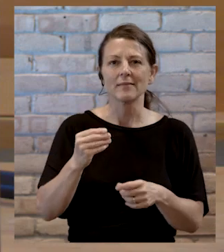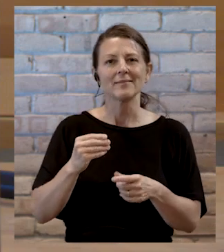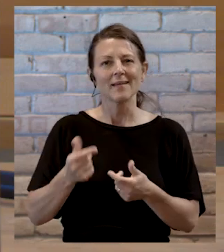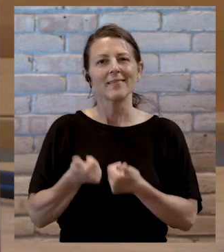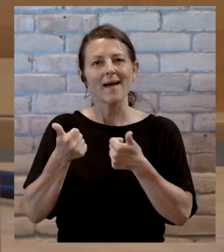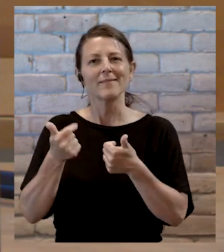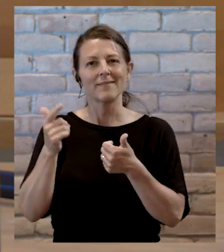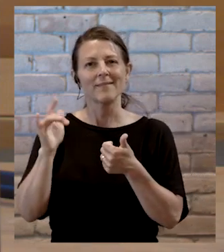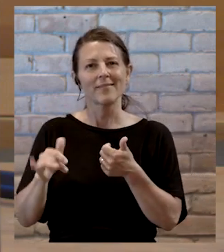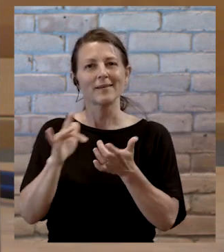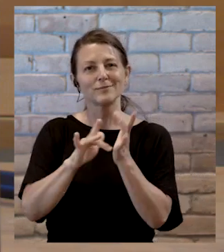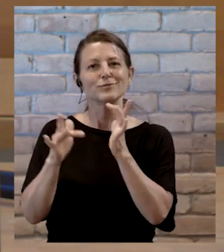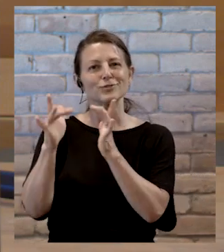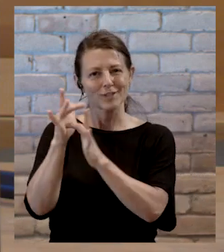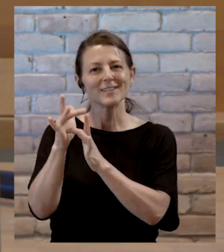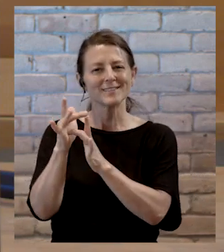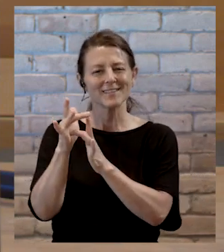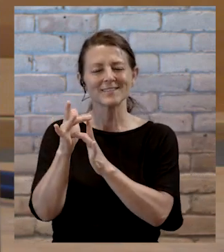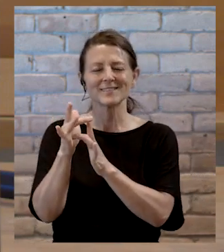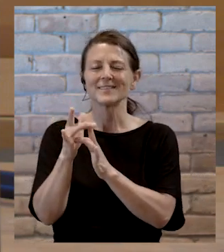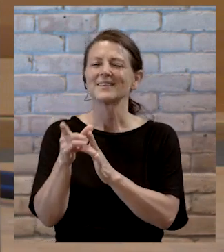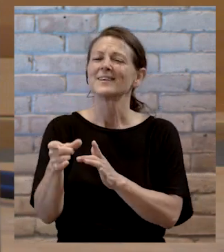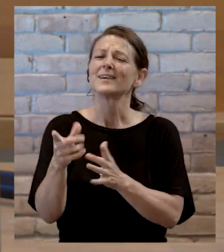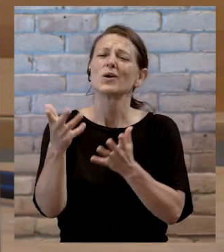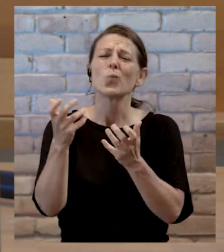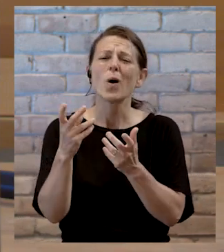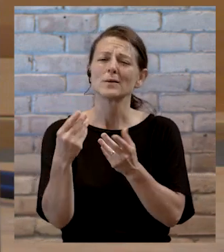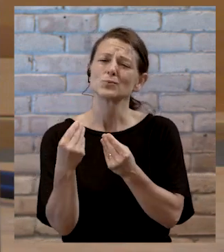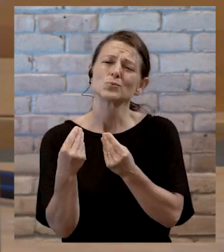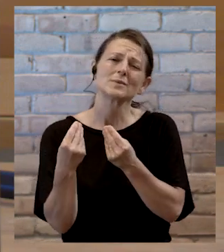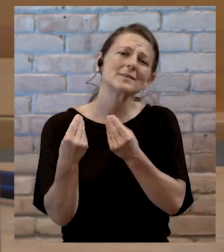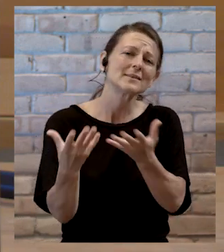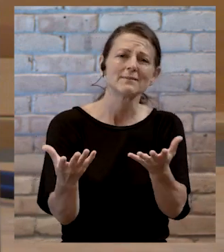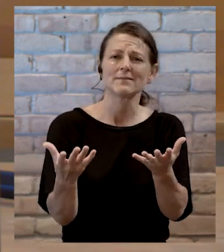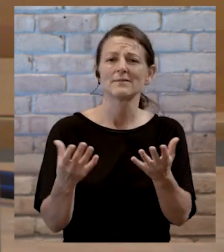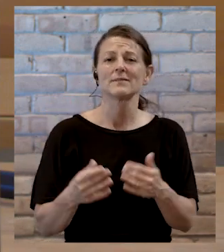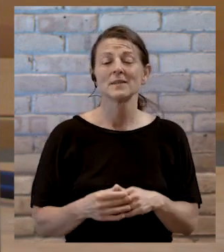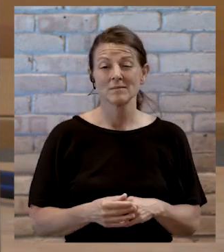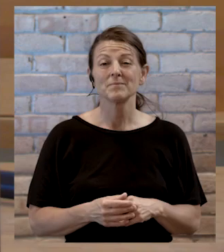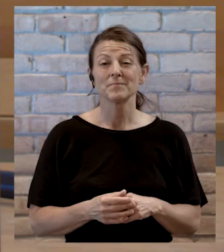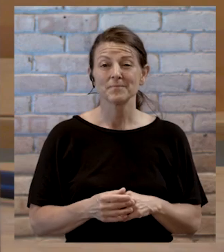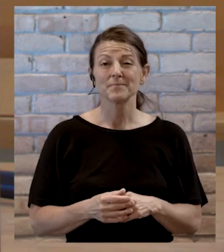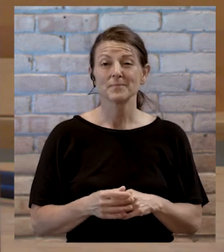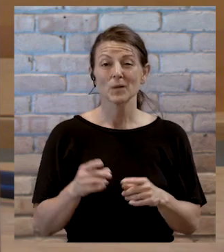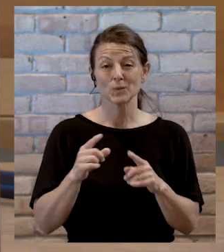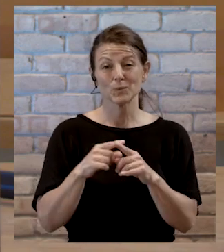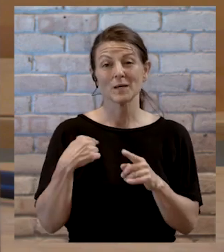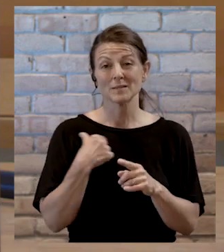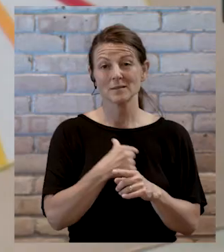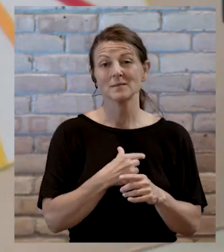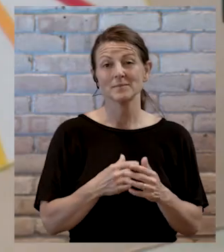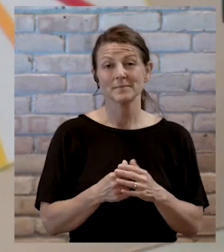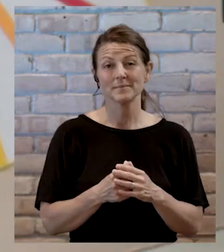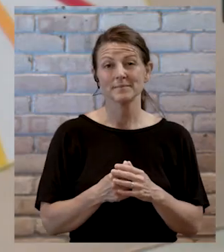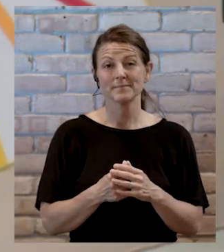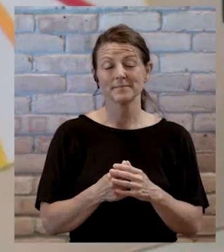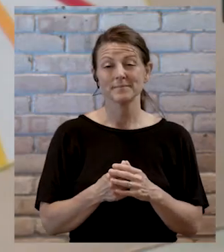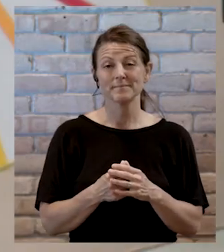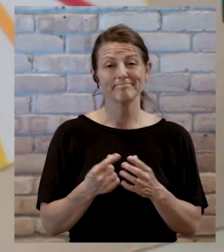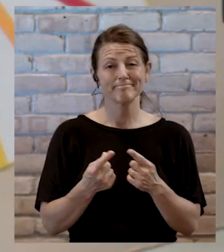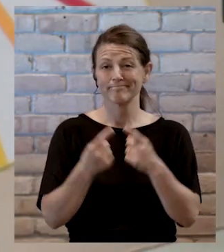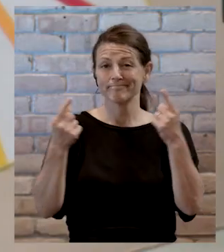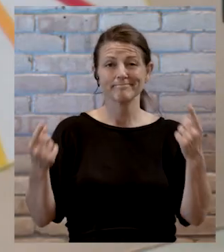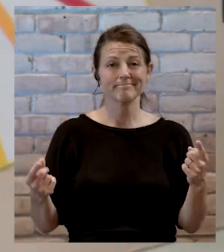that Jesus so badly wants to give to us.